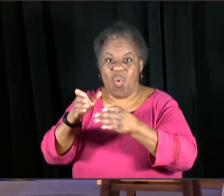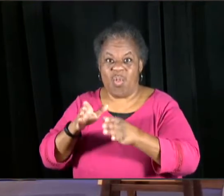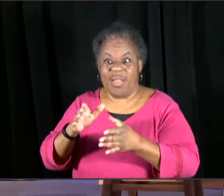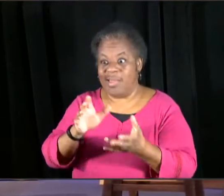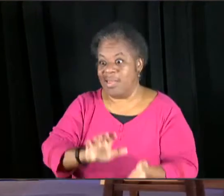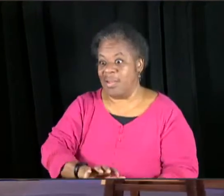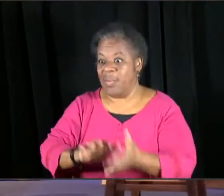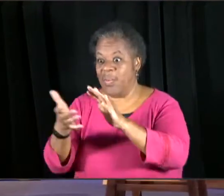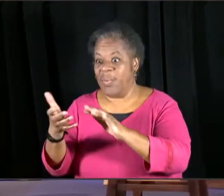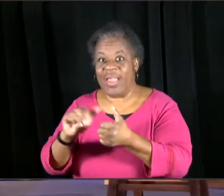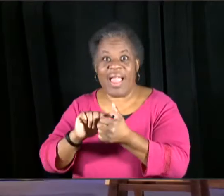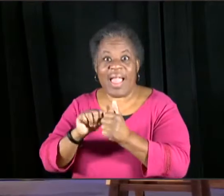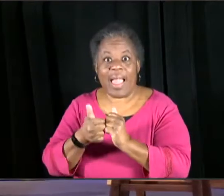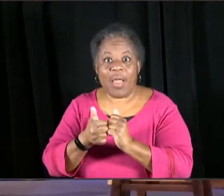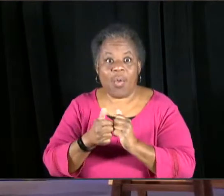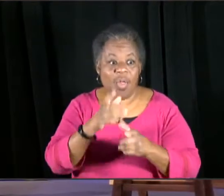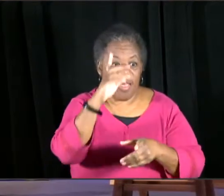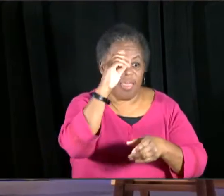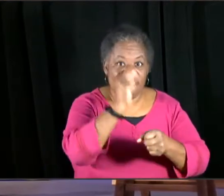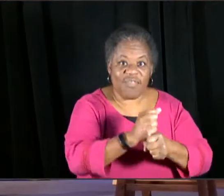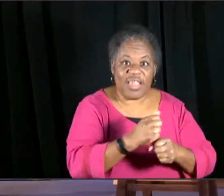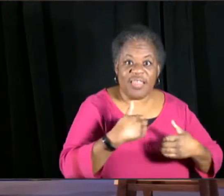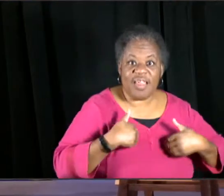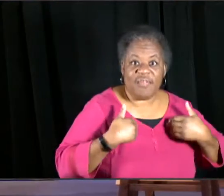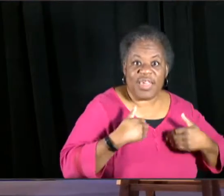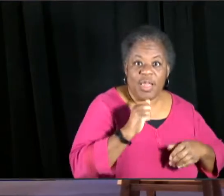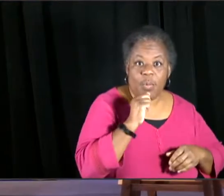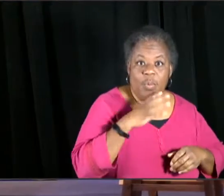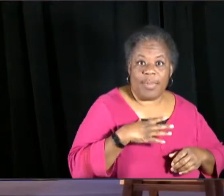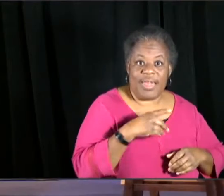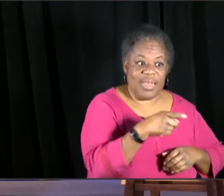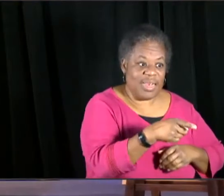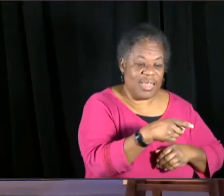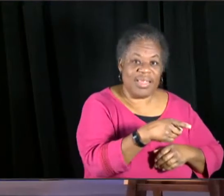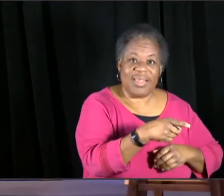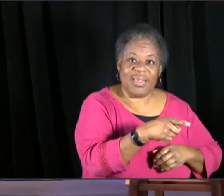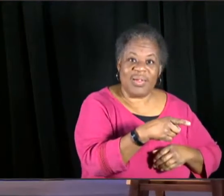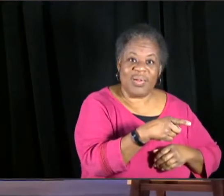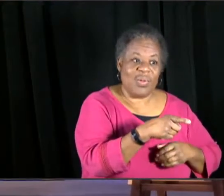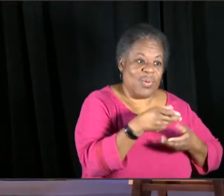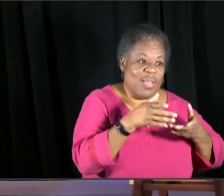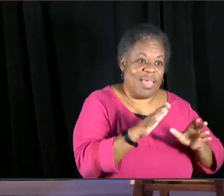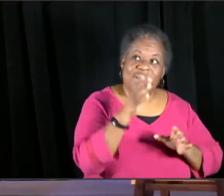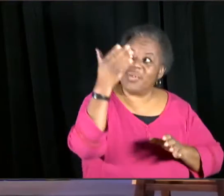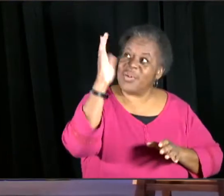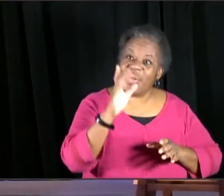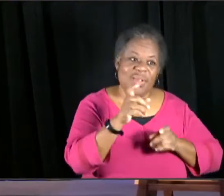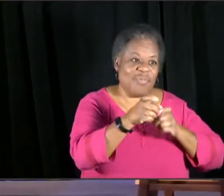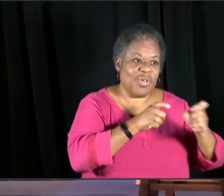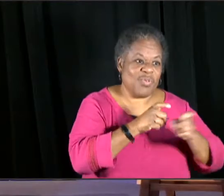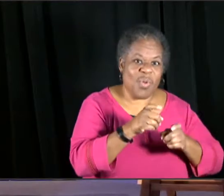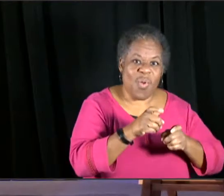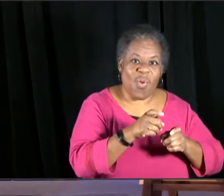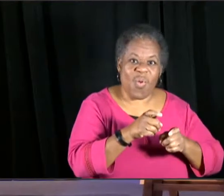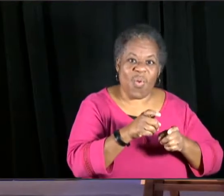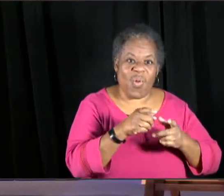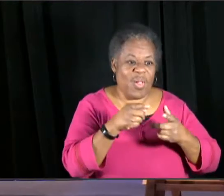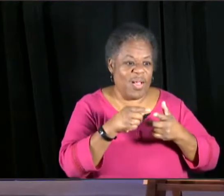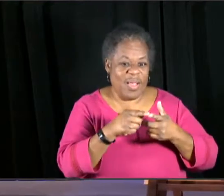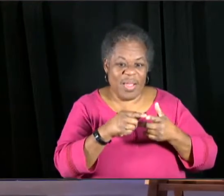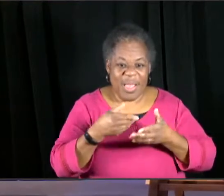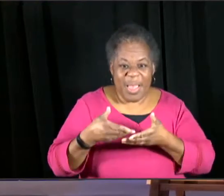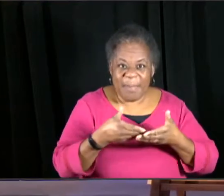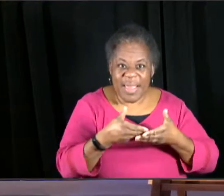control, by a king who comes not with an army, but as a baby, by a group of local shepherds